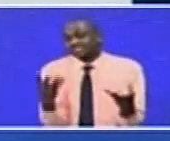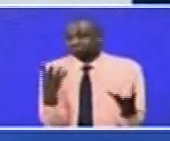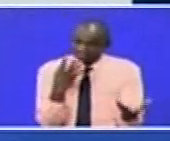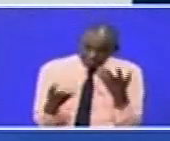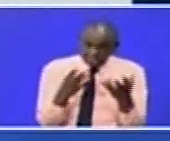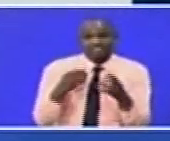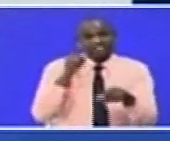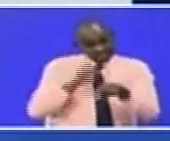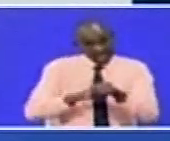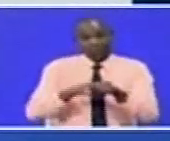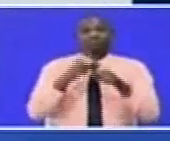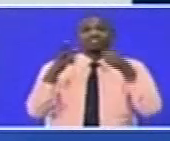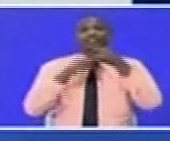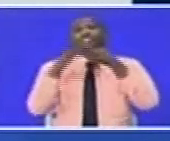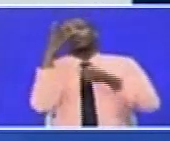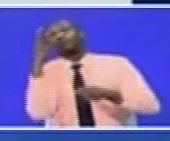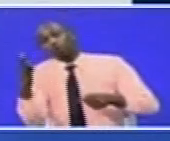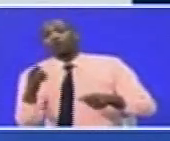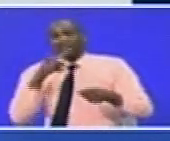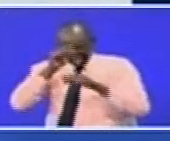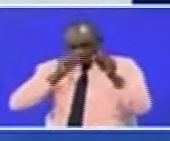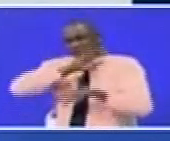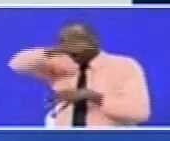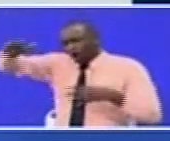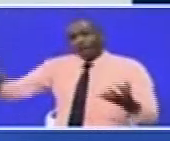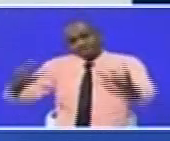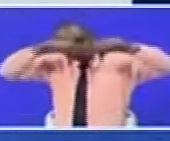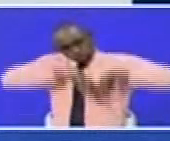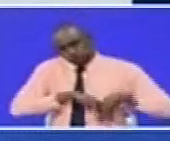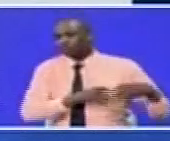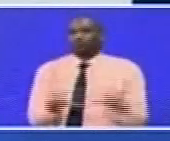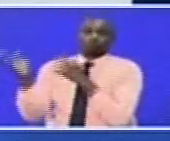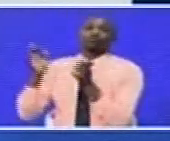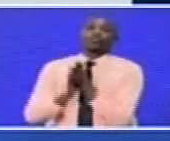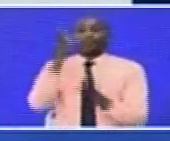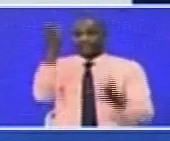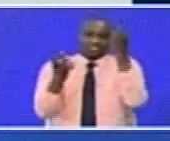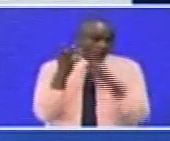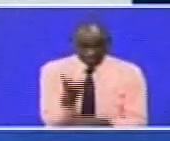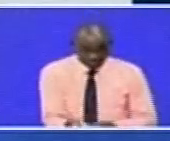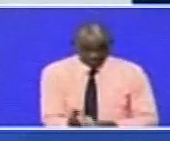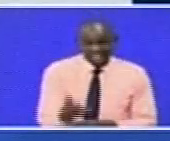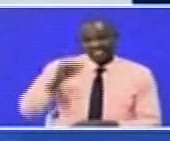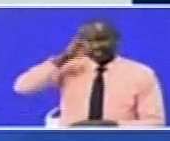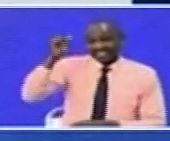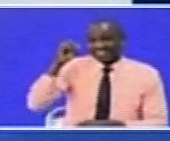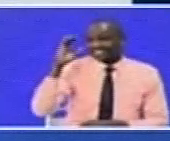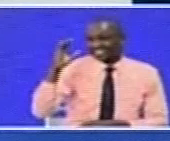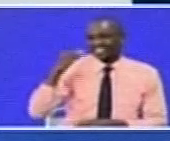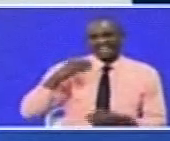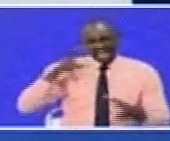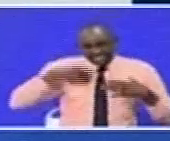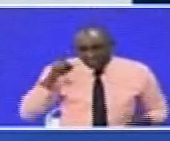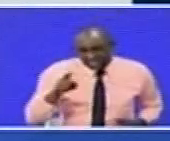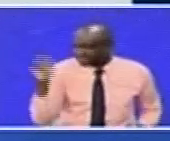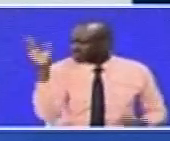earned had she served till the age of 74 and full pension. The Judicial Service Commission was having none of